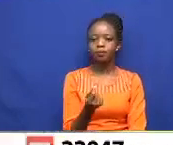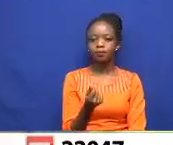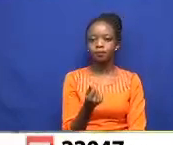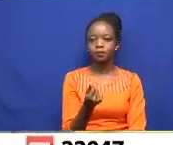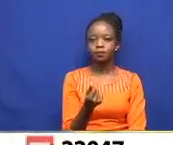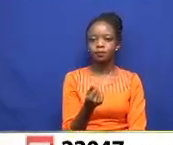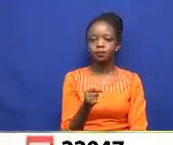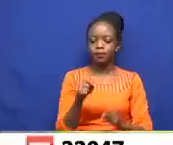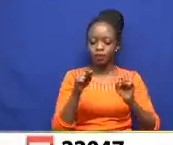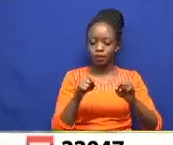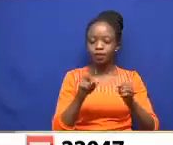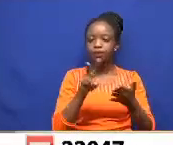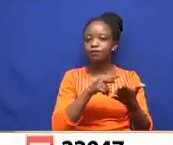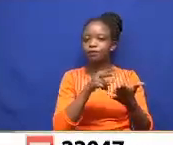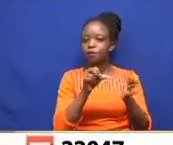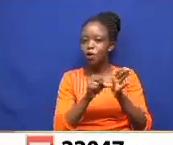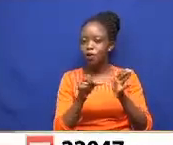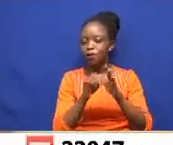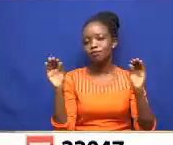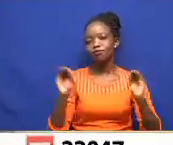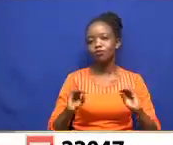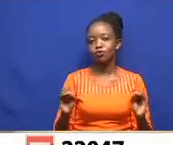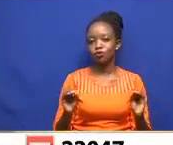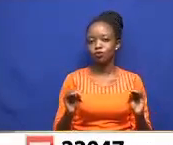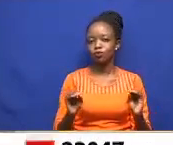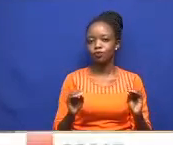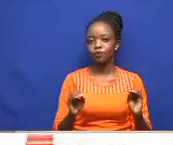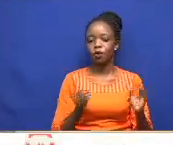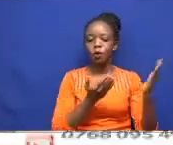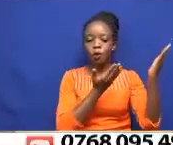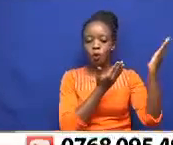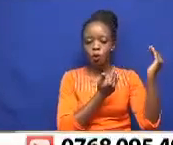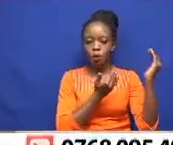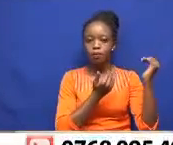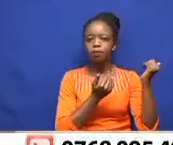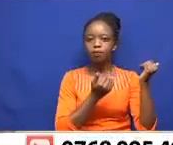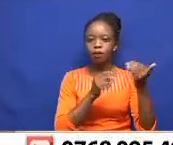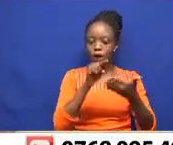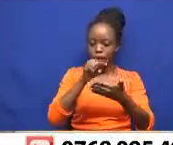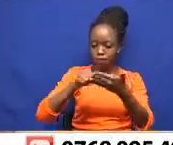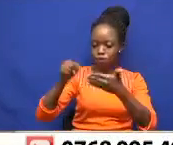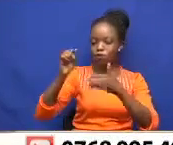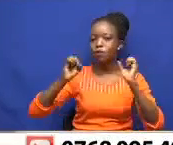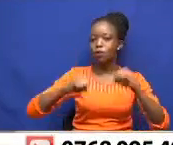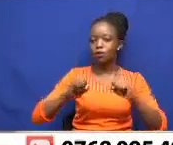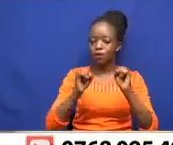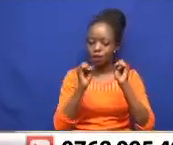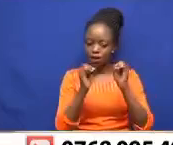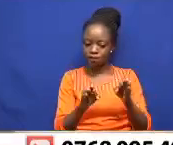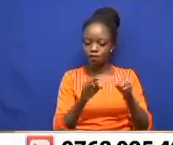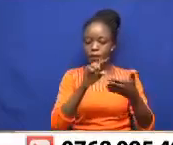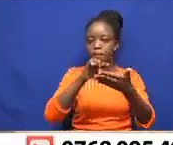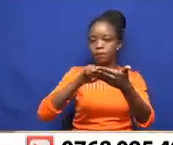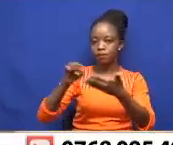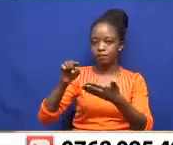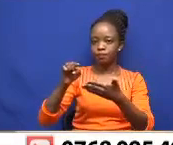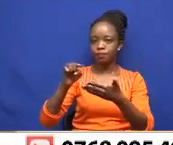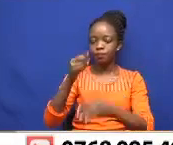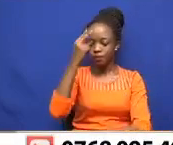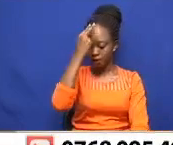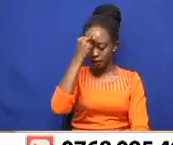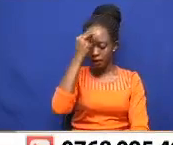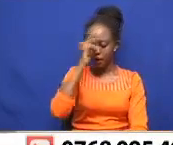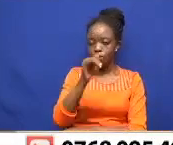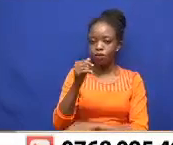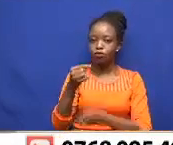this kind of fallout would not be there. We hope that our amendments will be able to pass. If they do pass, then of course Narok County will continue